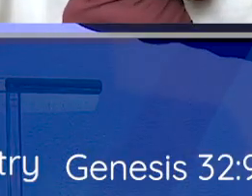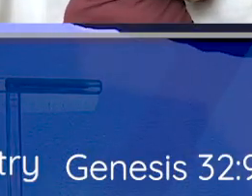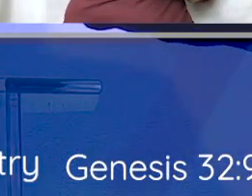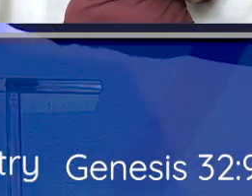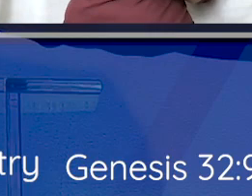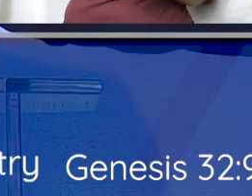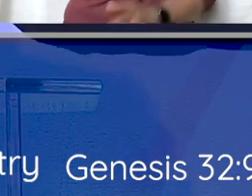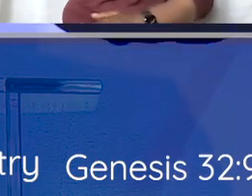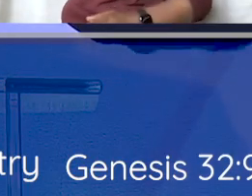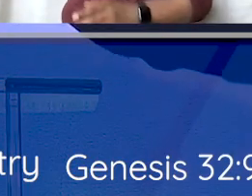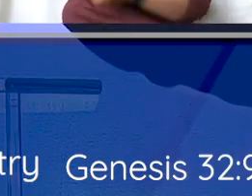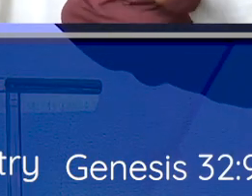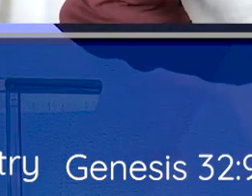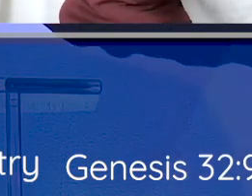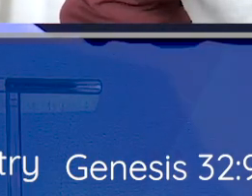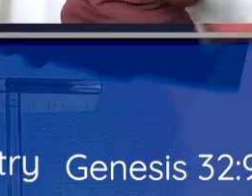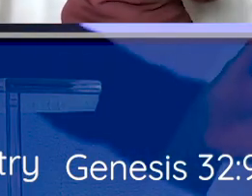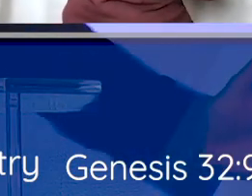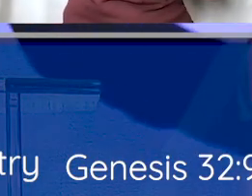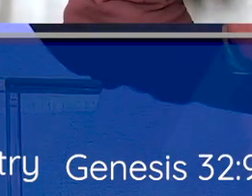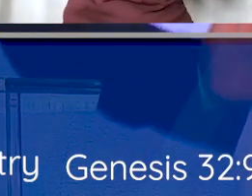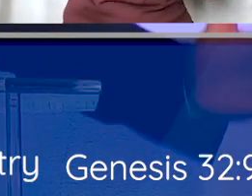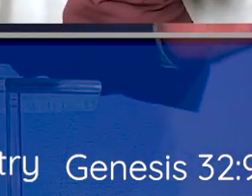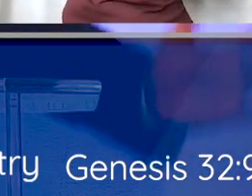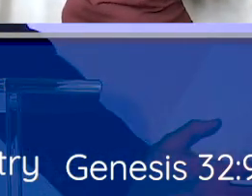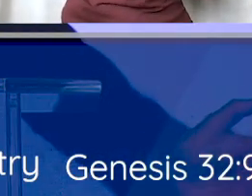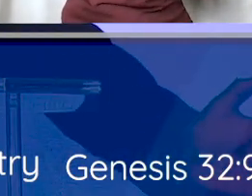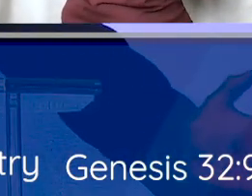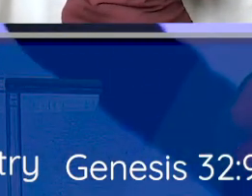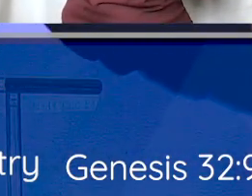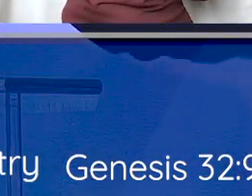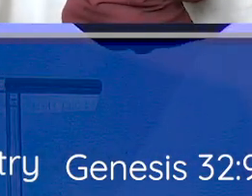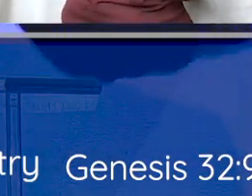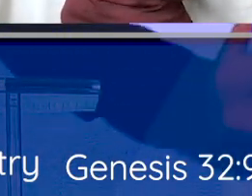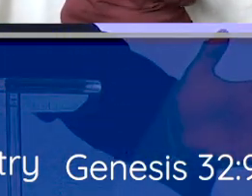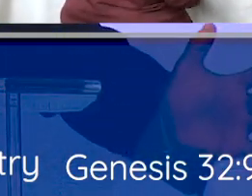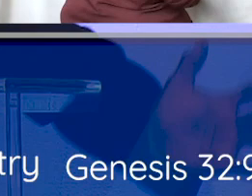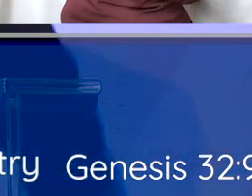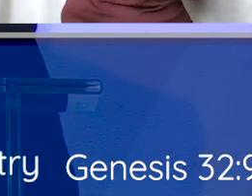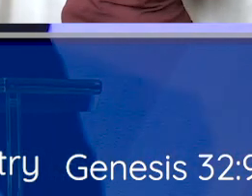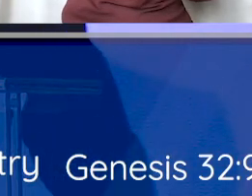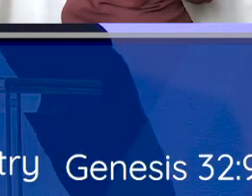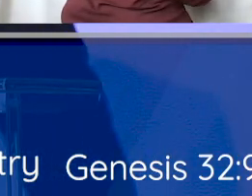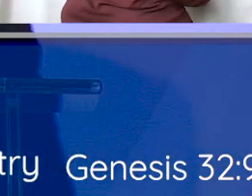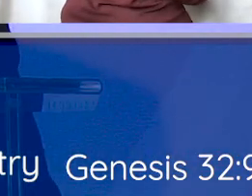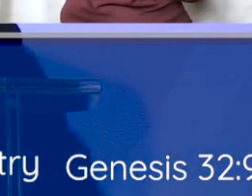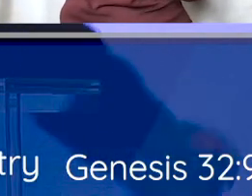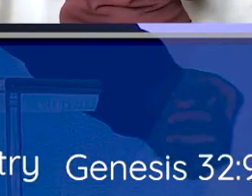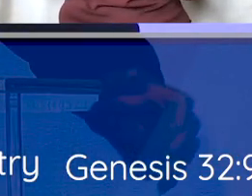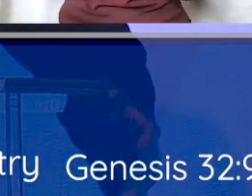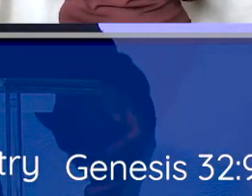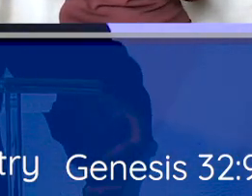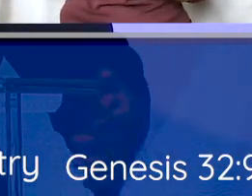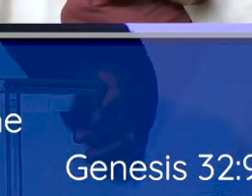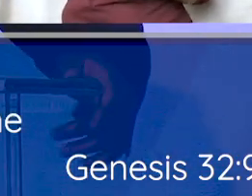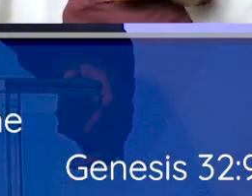God of my father Abraham, God of my father Isaac, O Lord, who said to me, return